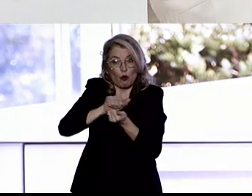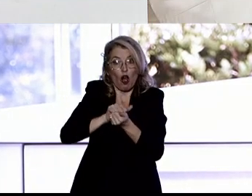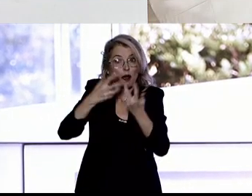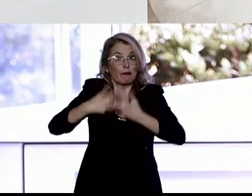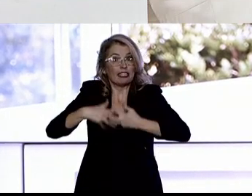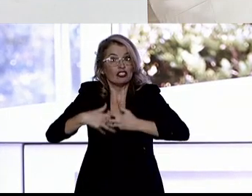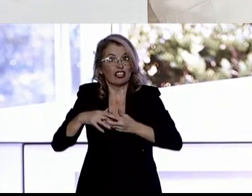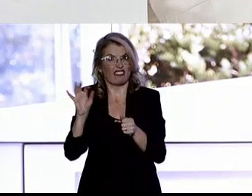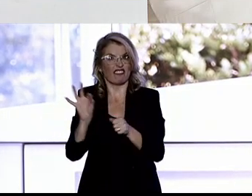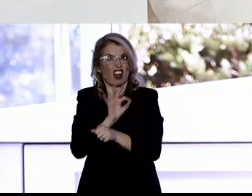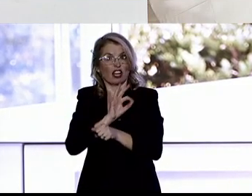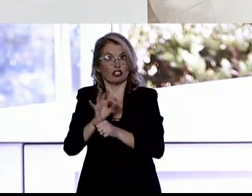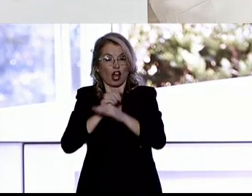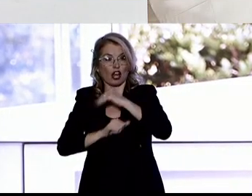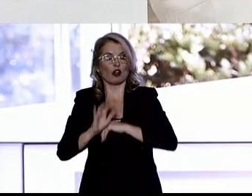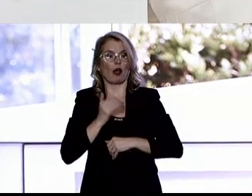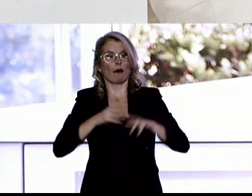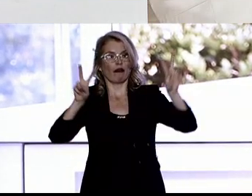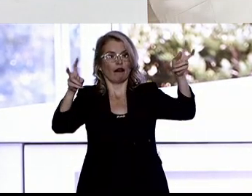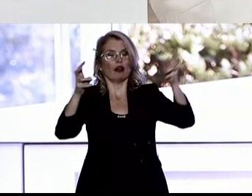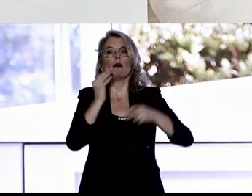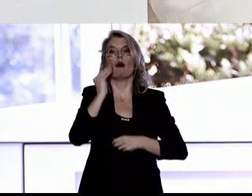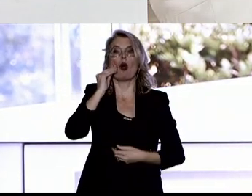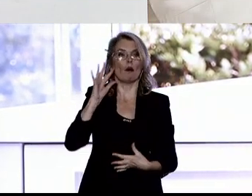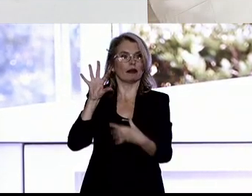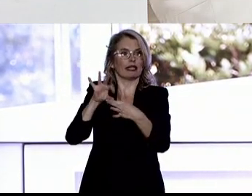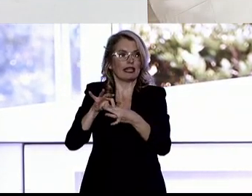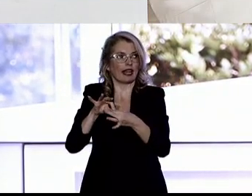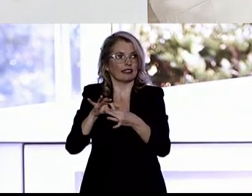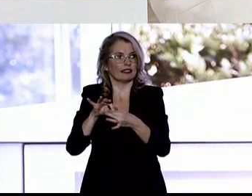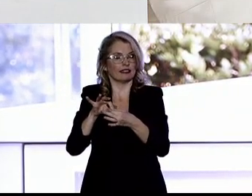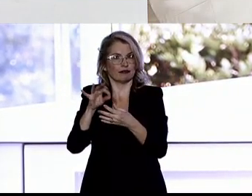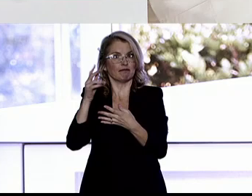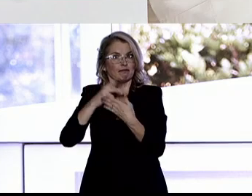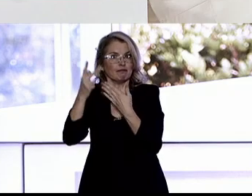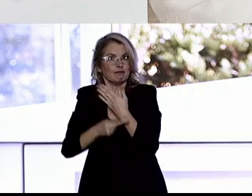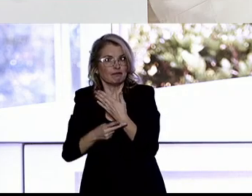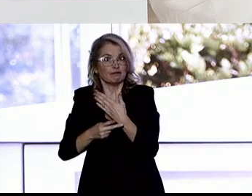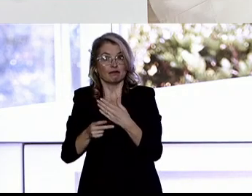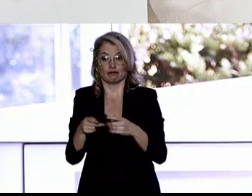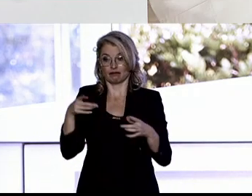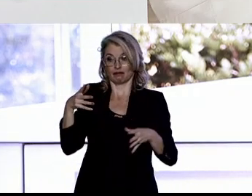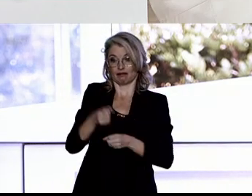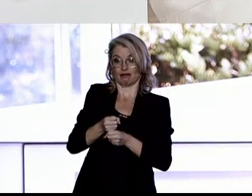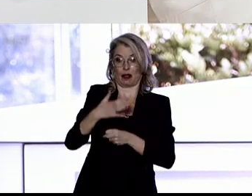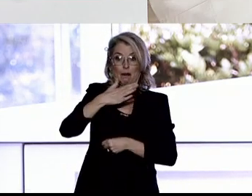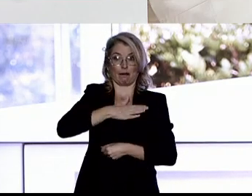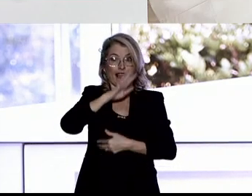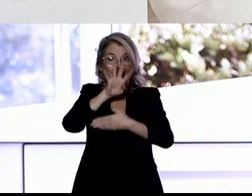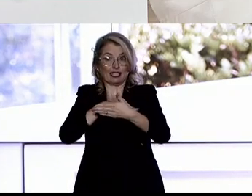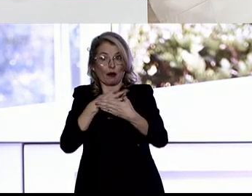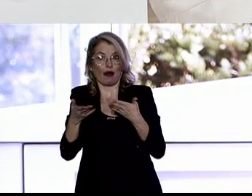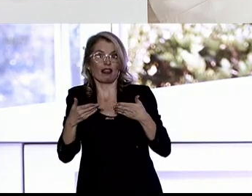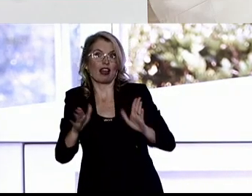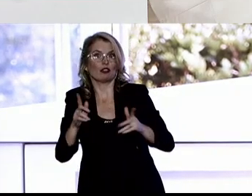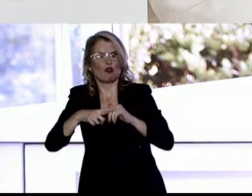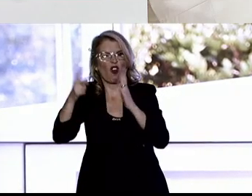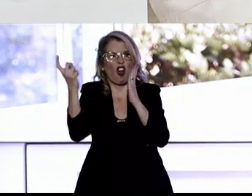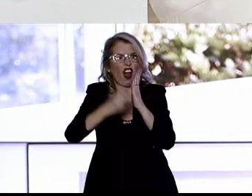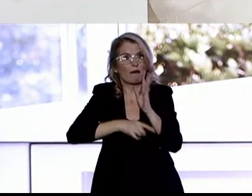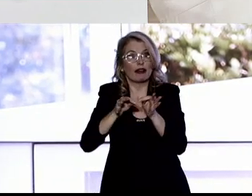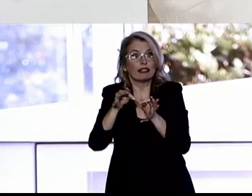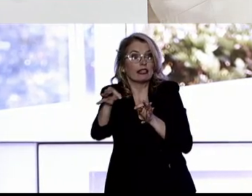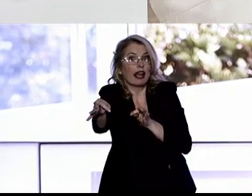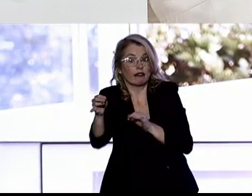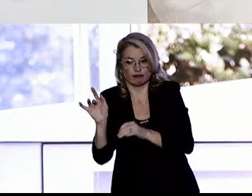this function is operated via our Home Connect platform. In a nutshell, My Schedule allows you to automatically